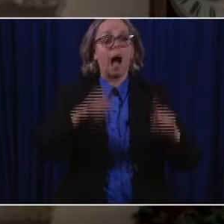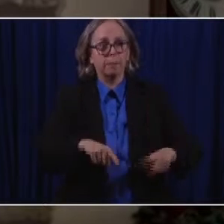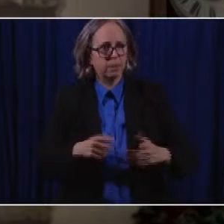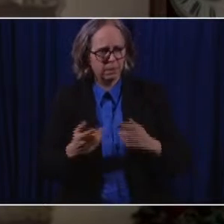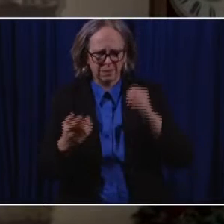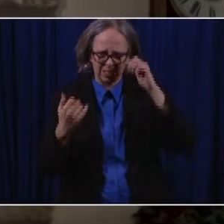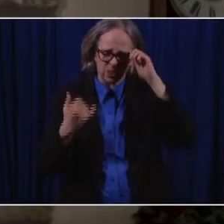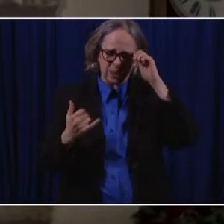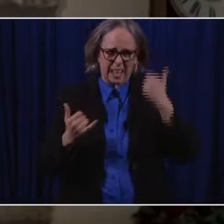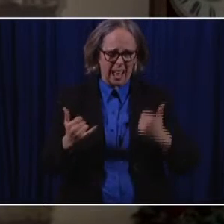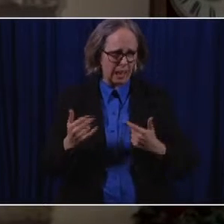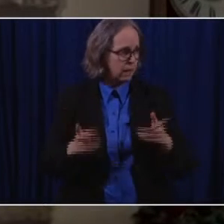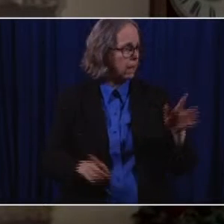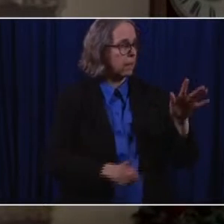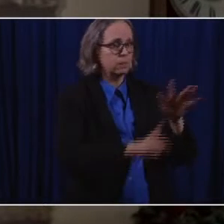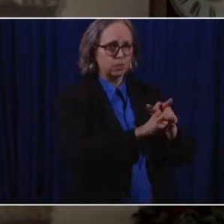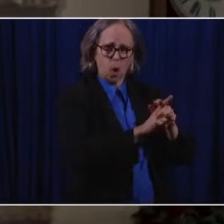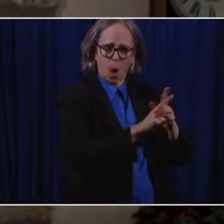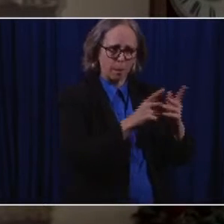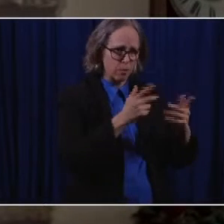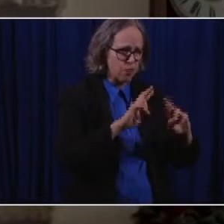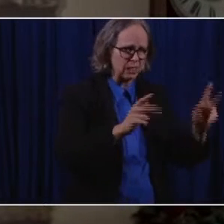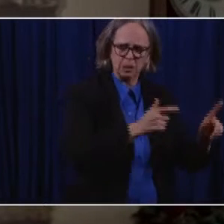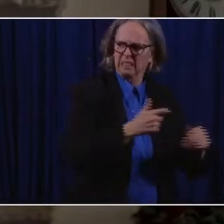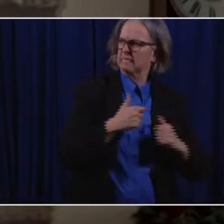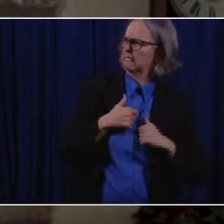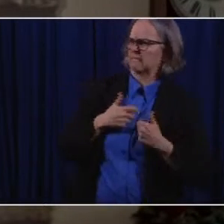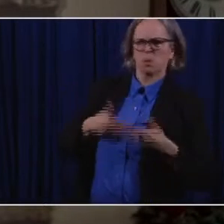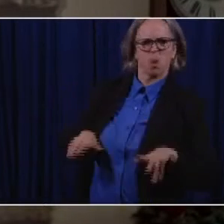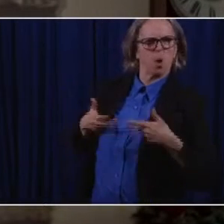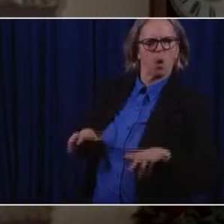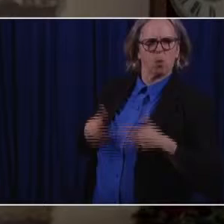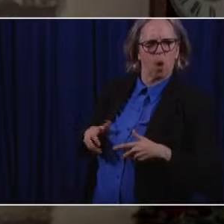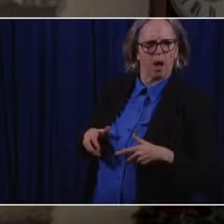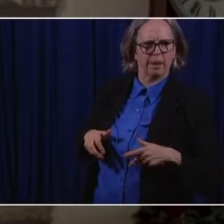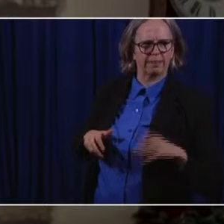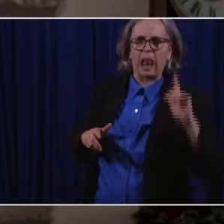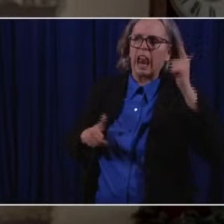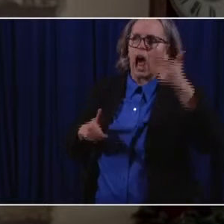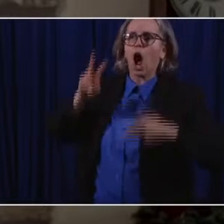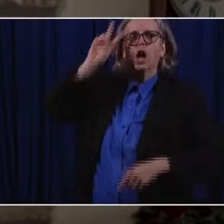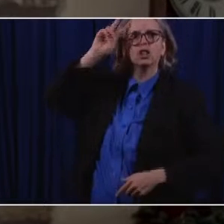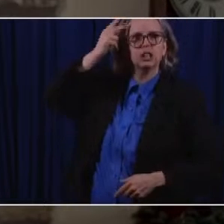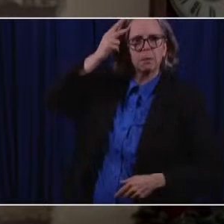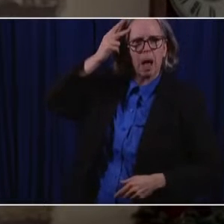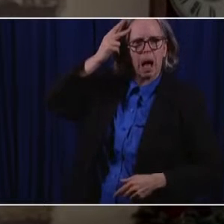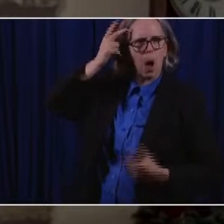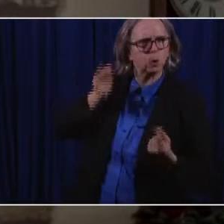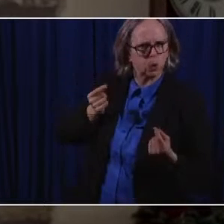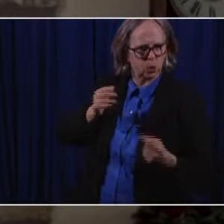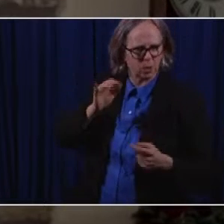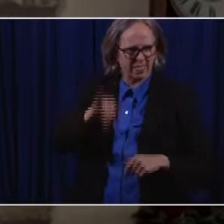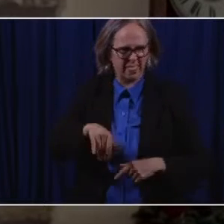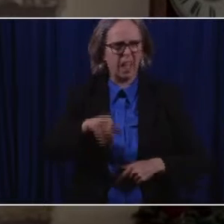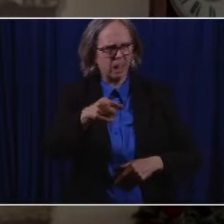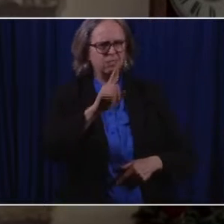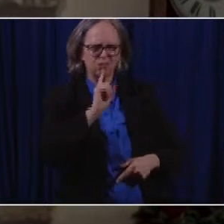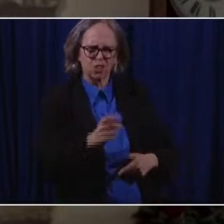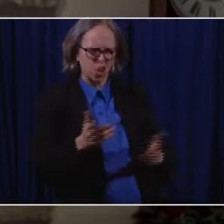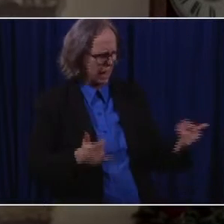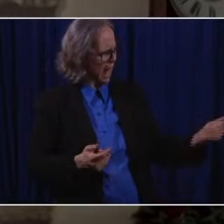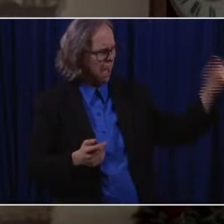get the vaccine, can they get that later? Sure. The answer is sure, they can get it later. What we don't know is